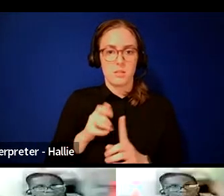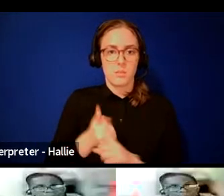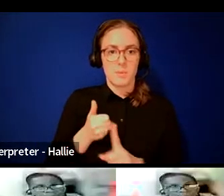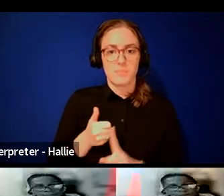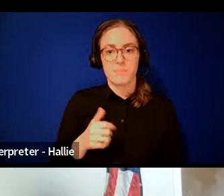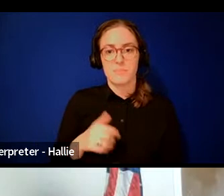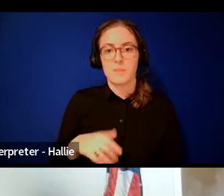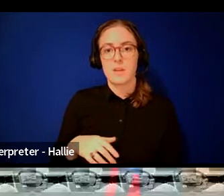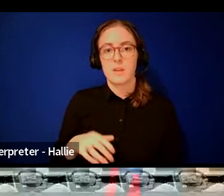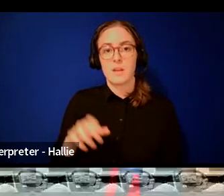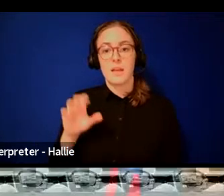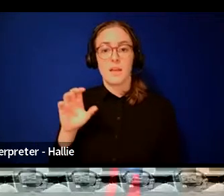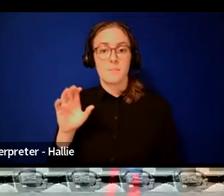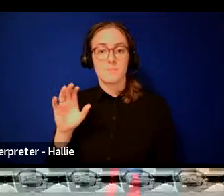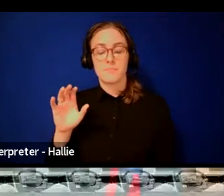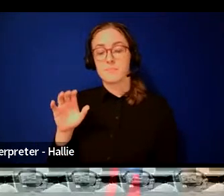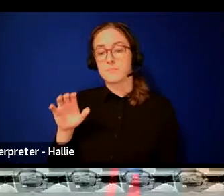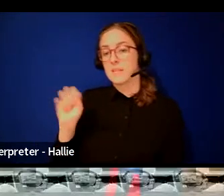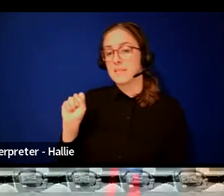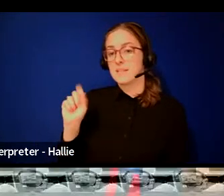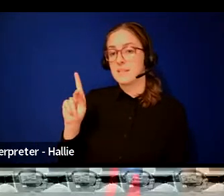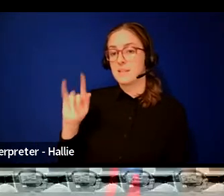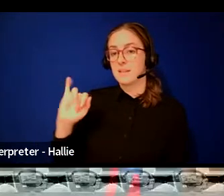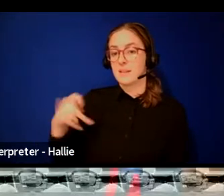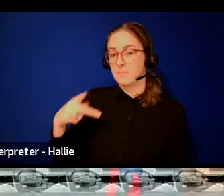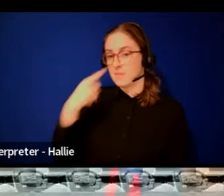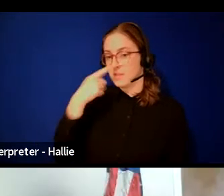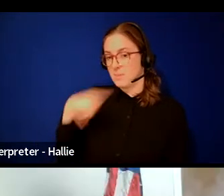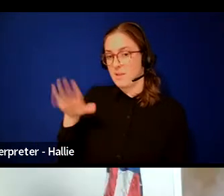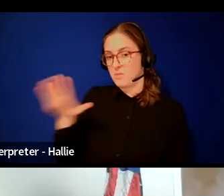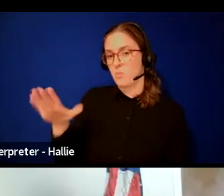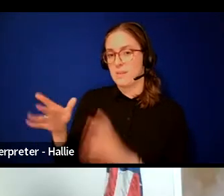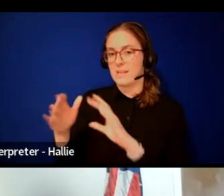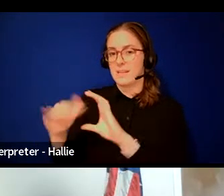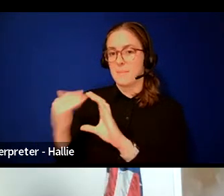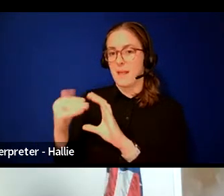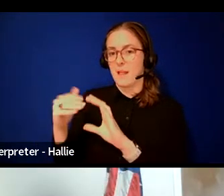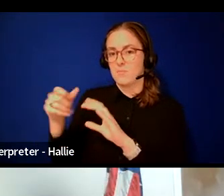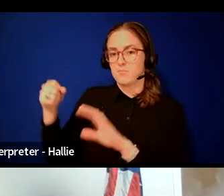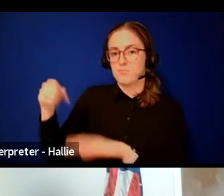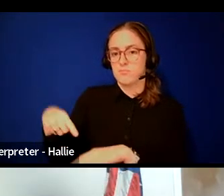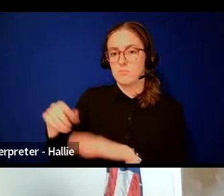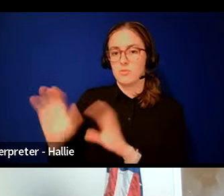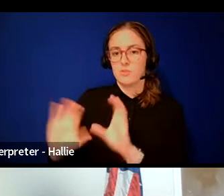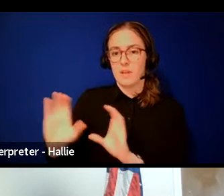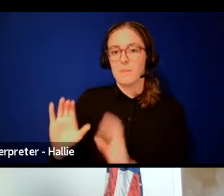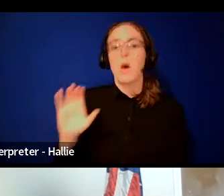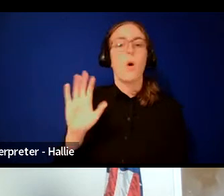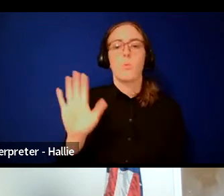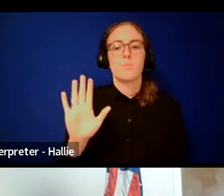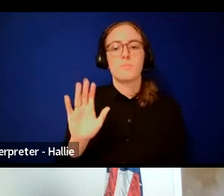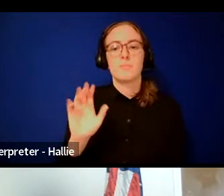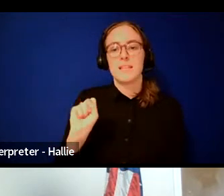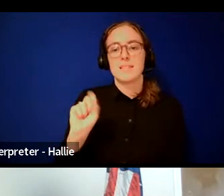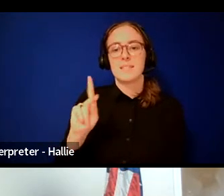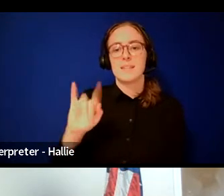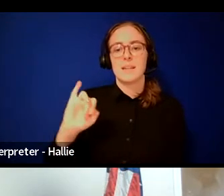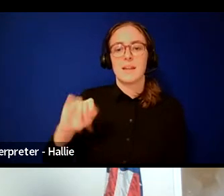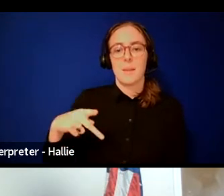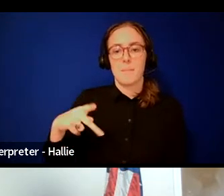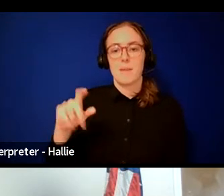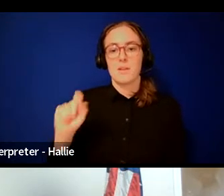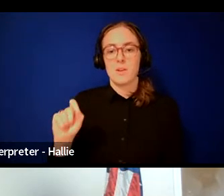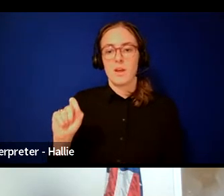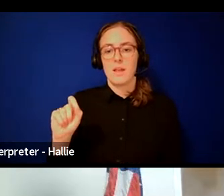Skip, if you could just drop your email in the Q&A for, oh, I'm sorry. It's skip.keats,